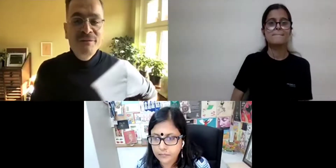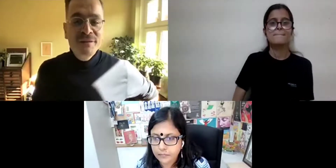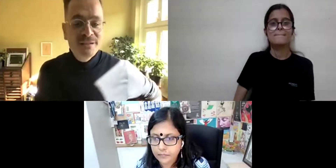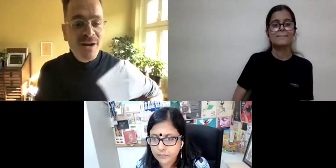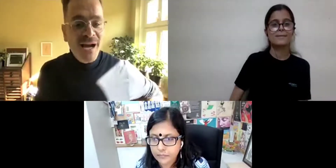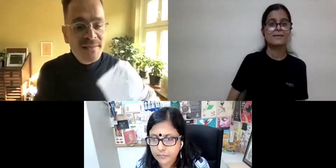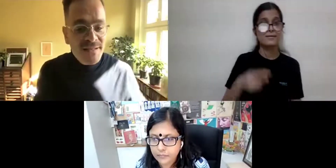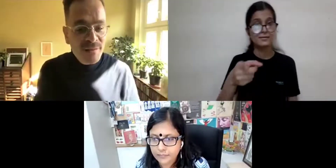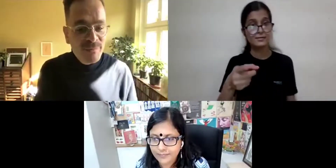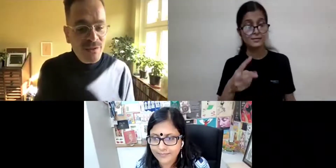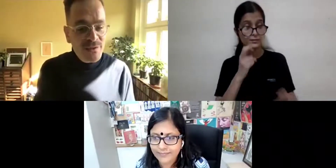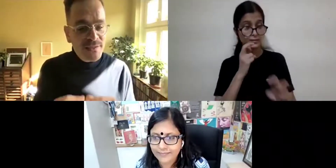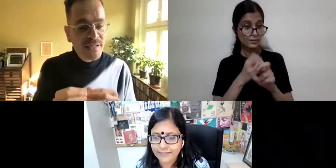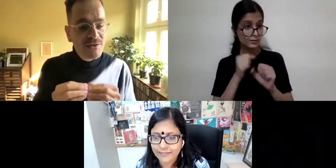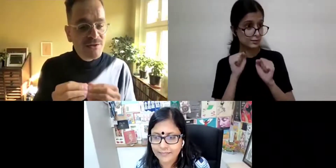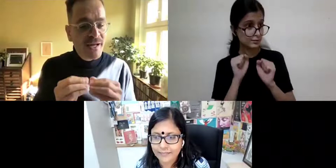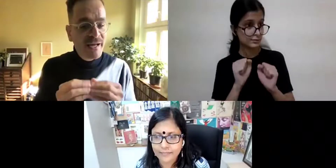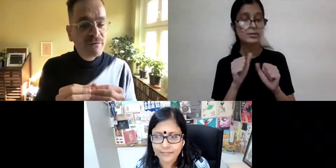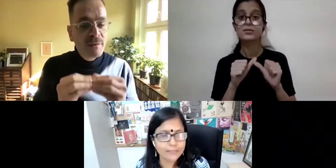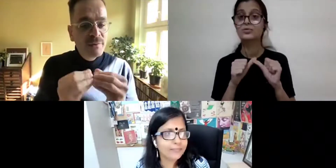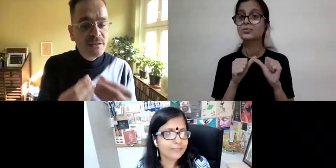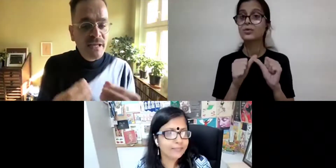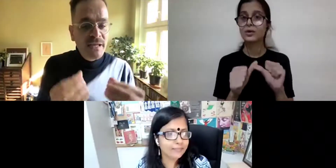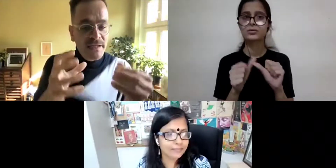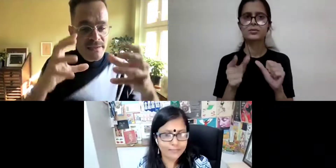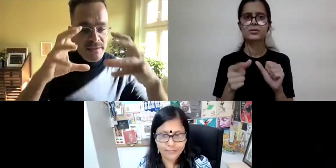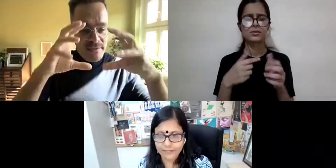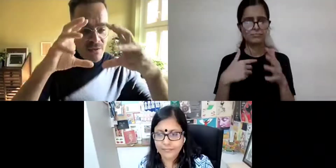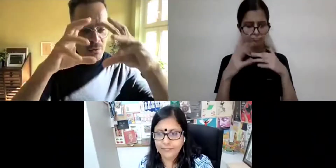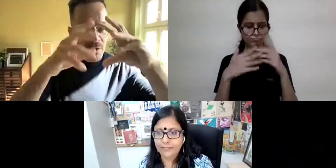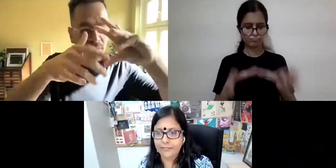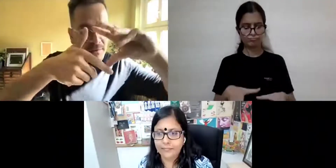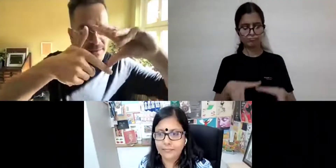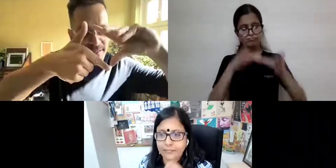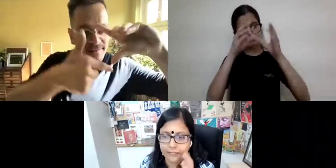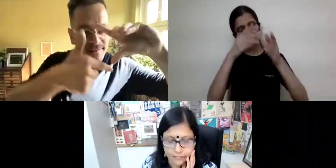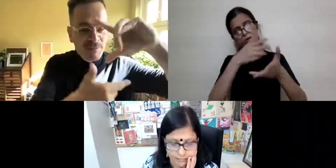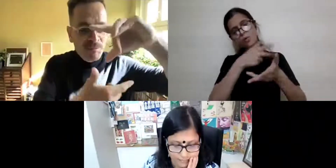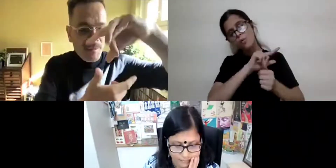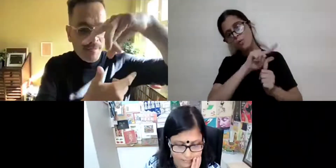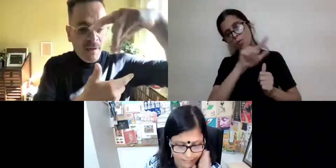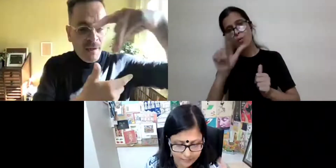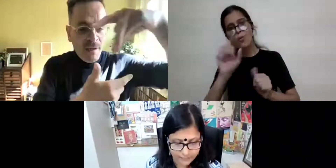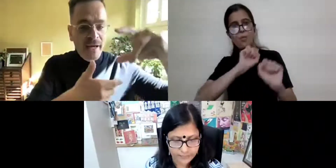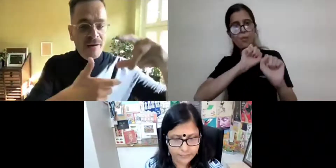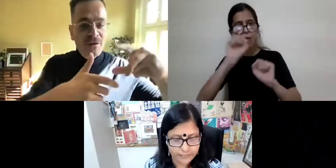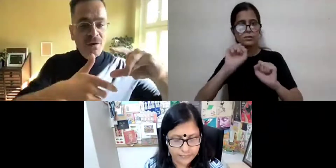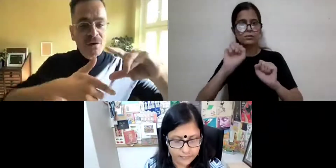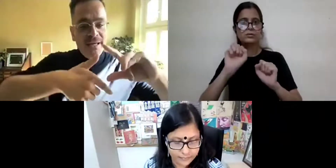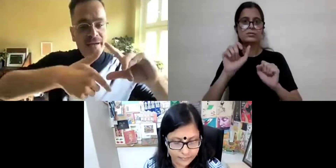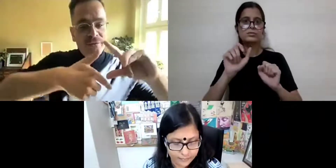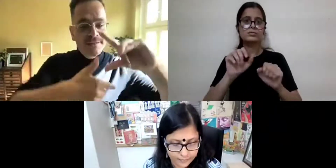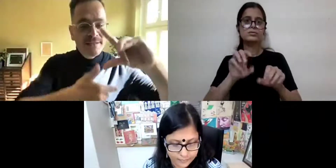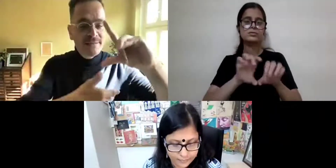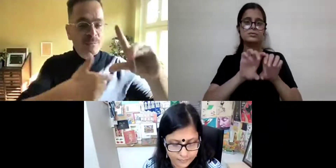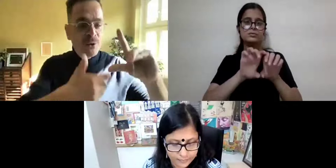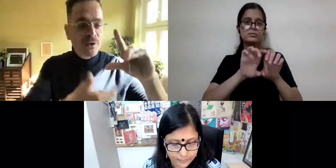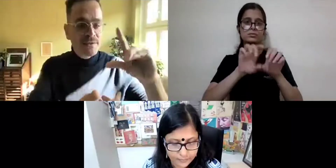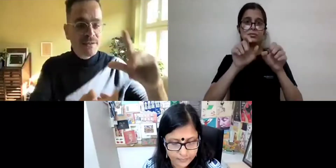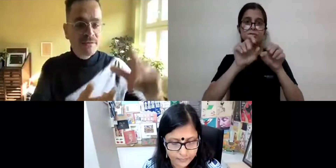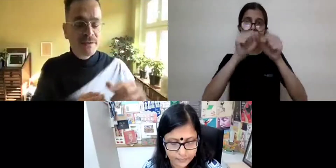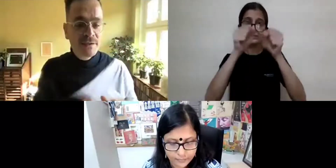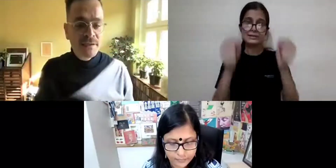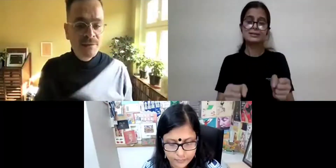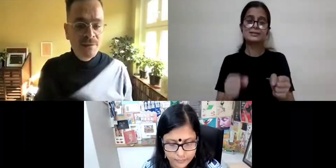Very difficult to answer because each and every building is its own system. And of course, every system